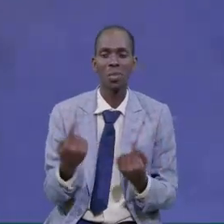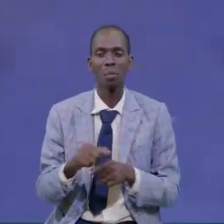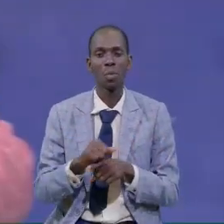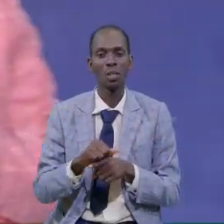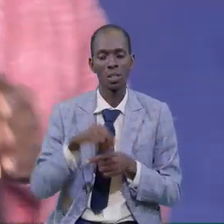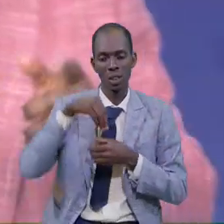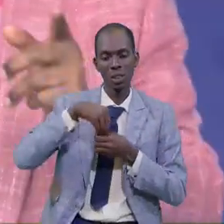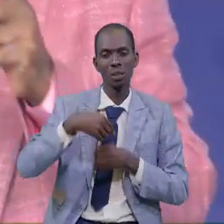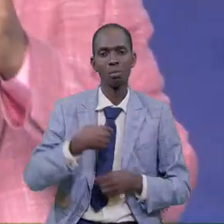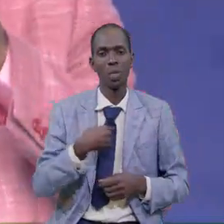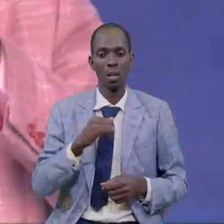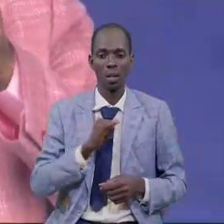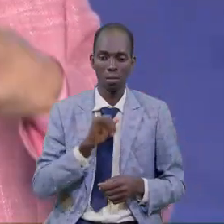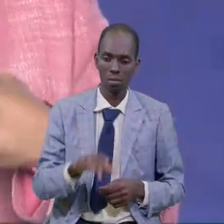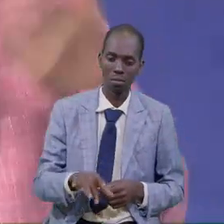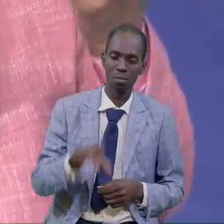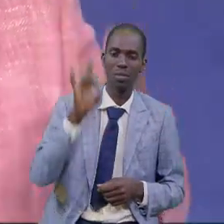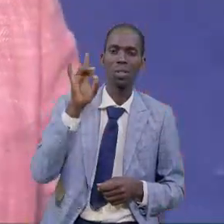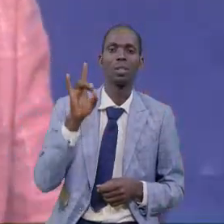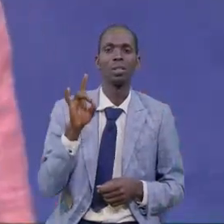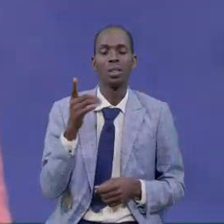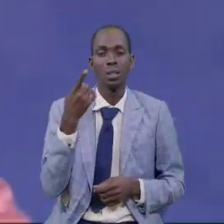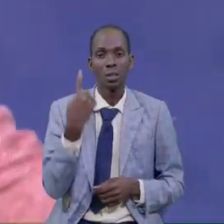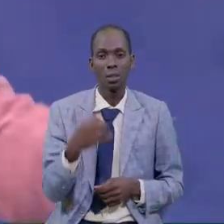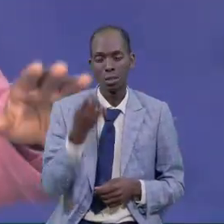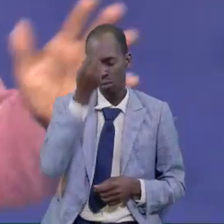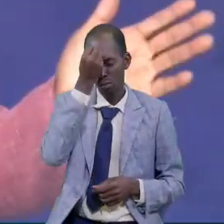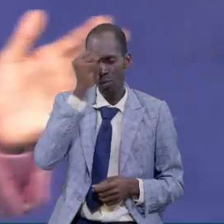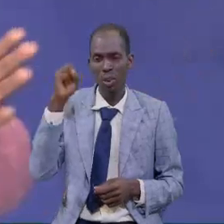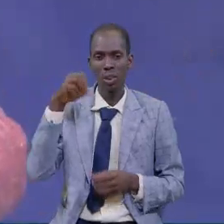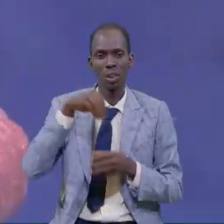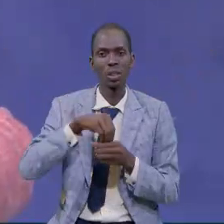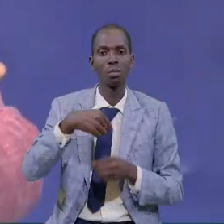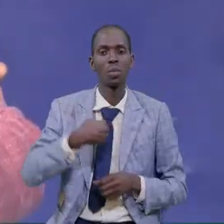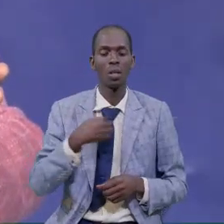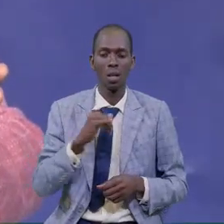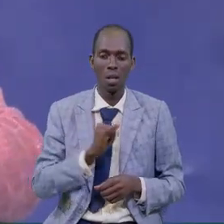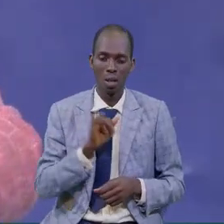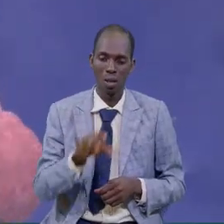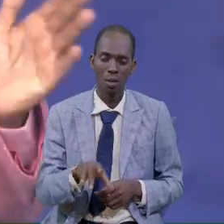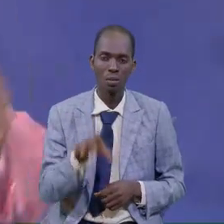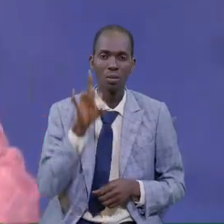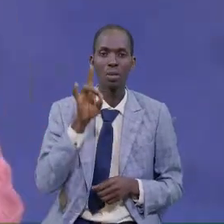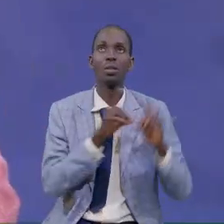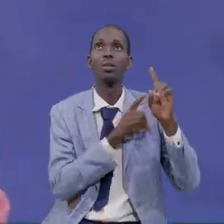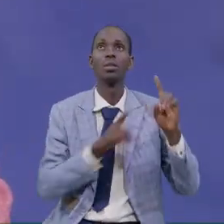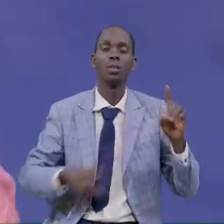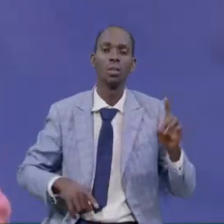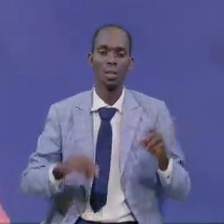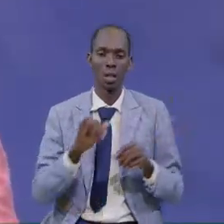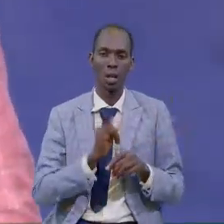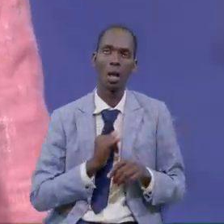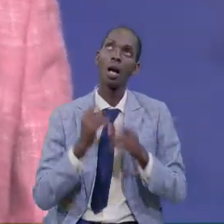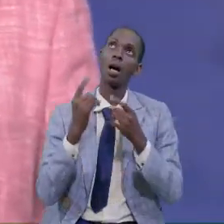discover. The rebellion within me, I discover. Lord, I turn. Lord, I